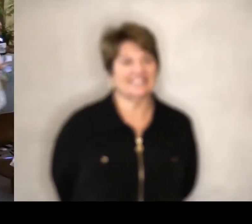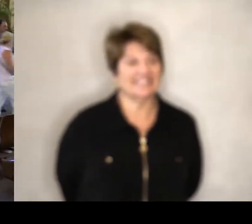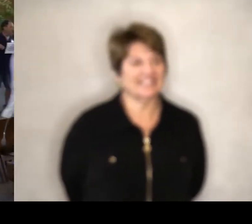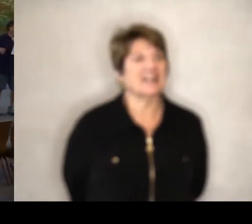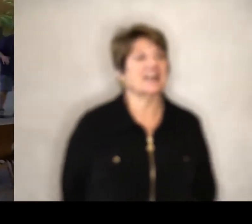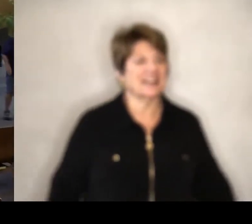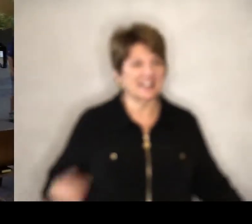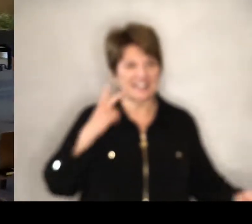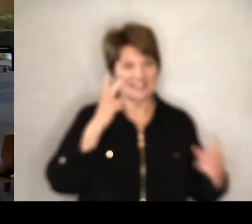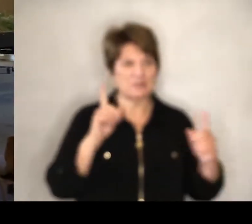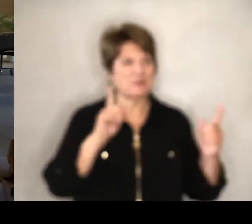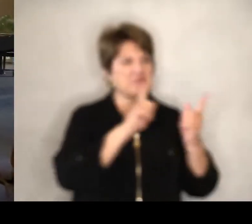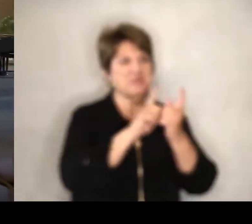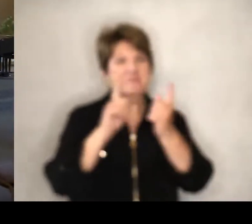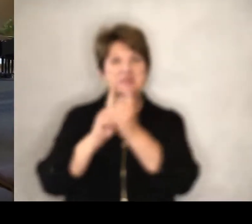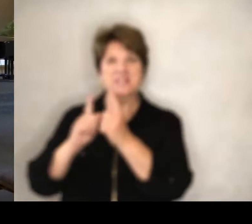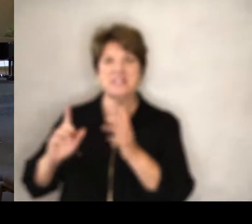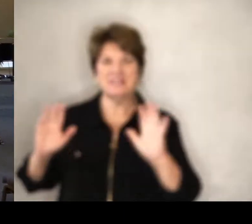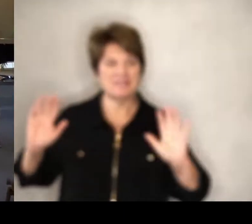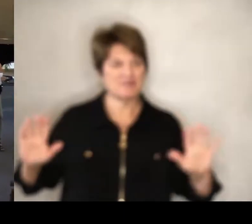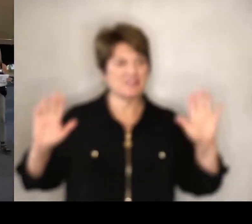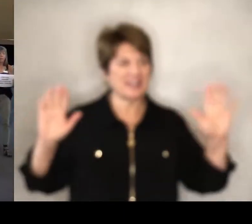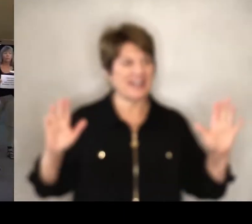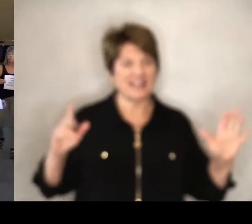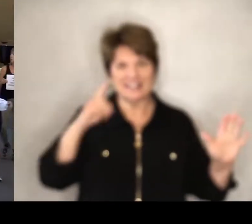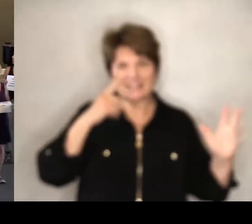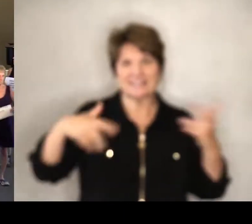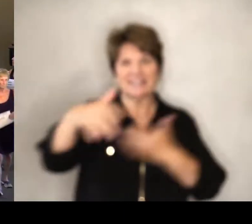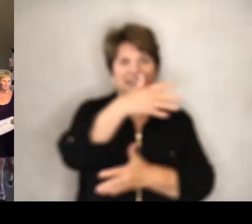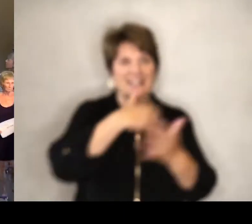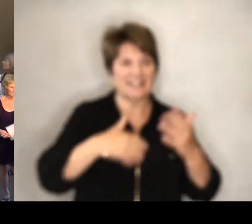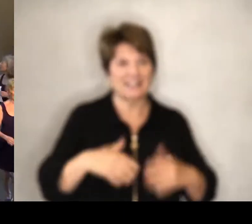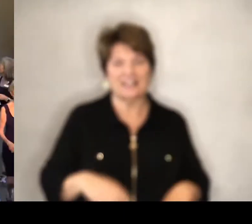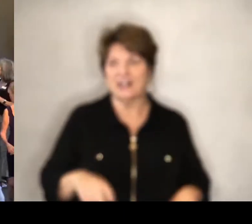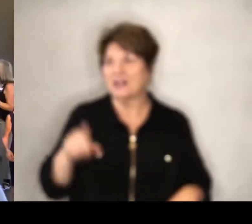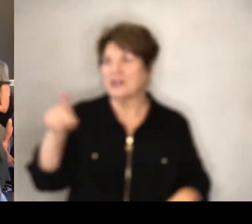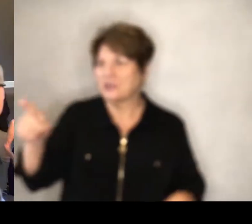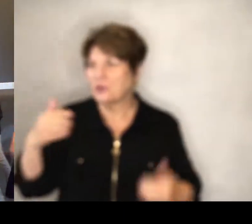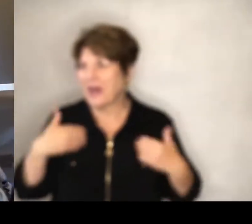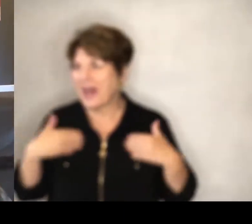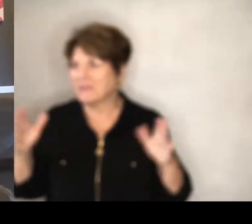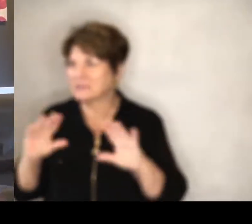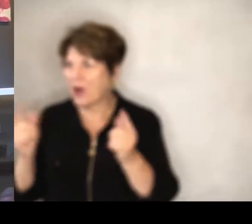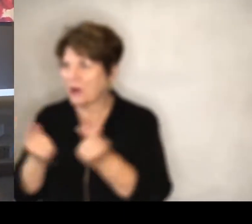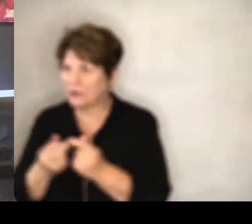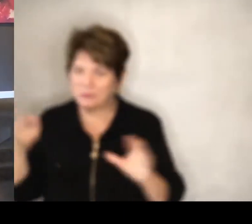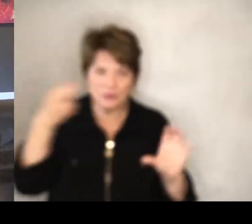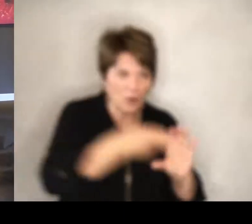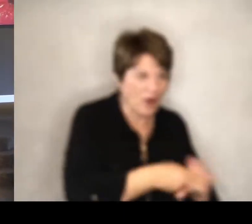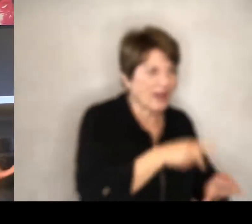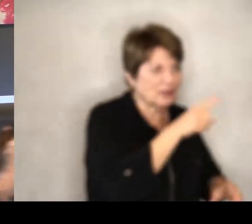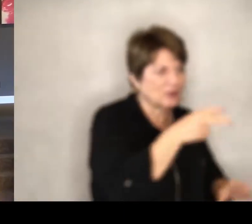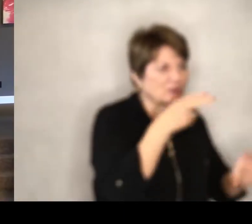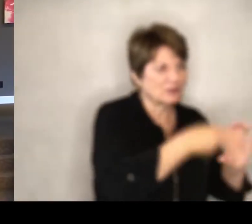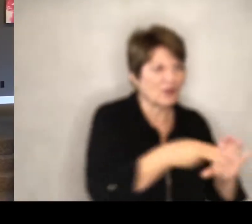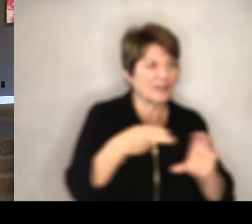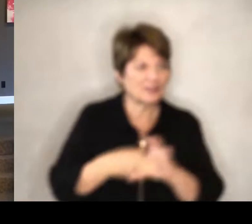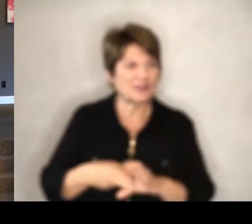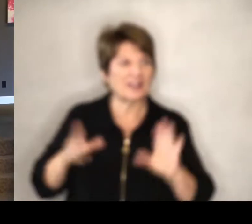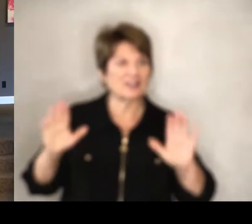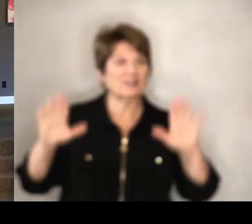Connections being made left and right. This is great. Wow. You get a small group, and you get a small group, and you get a small group. It's great.